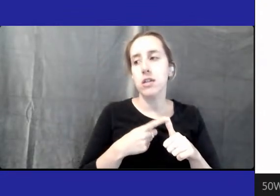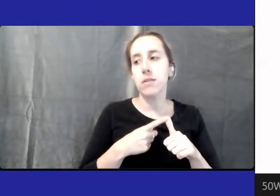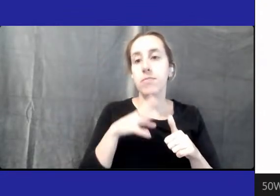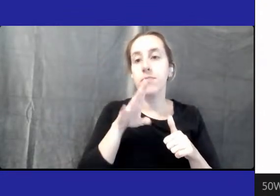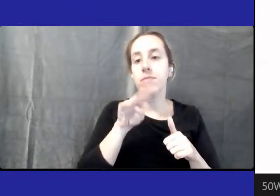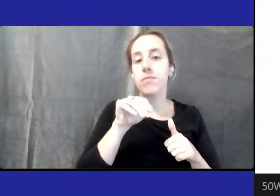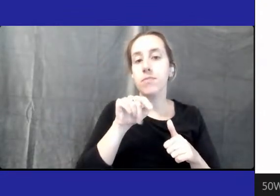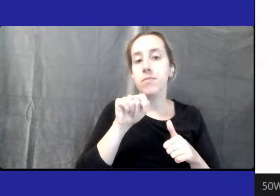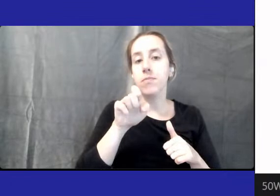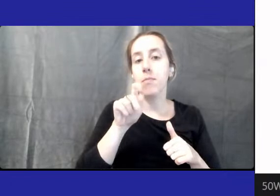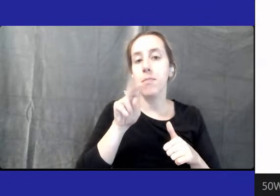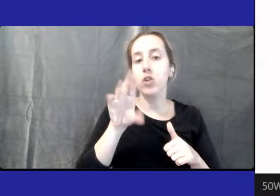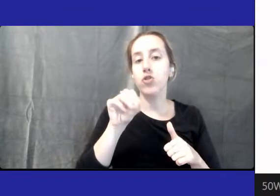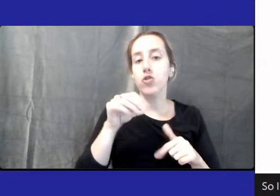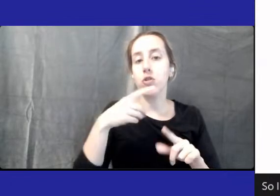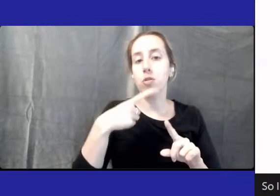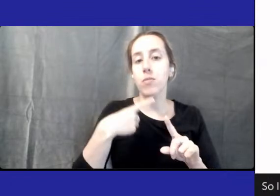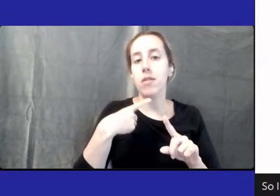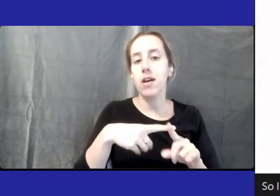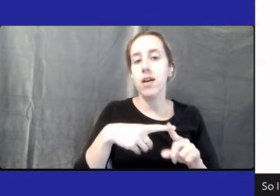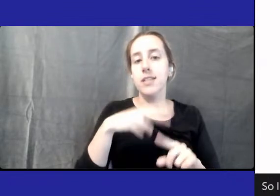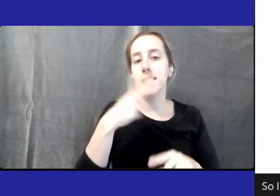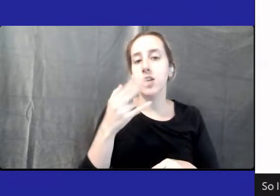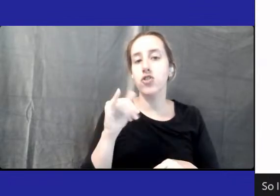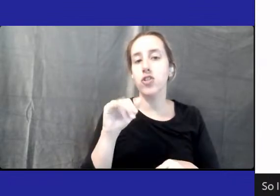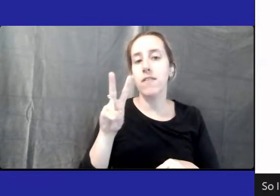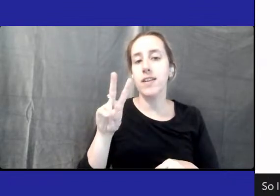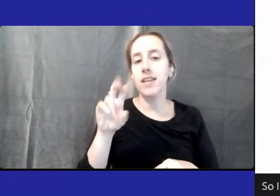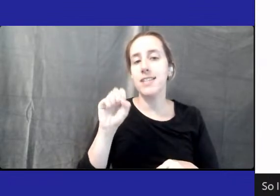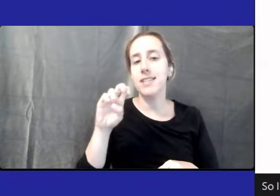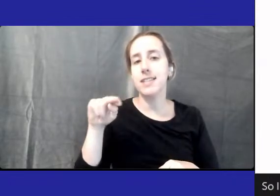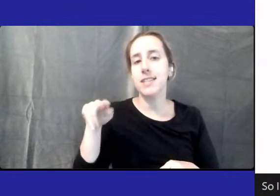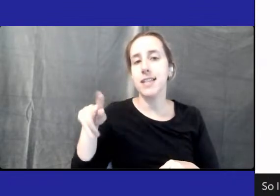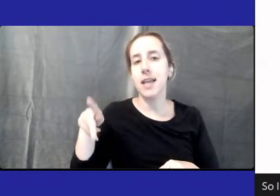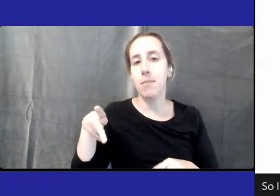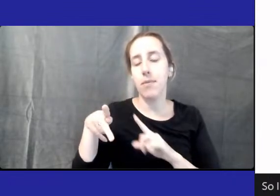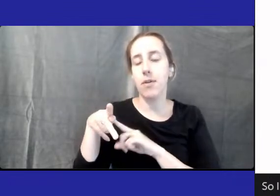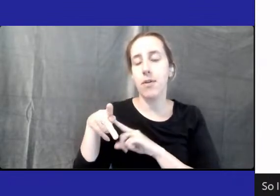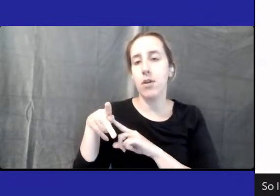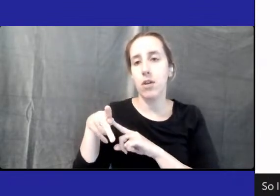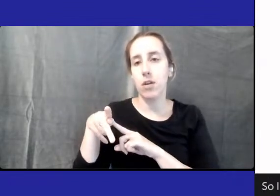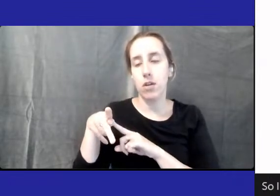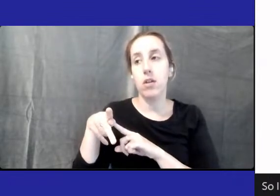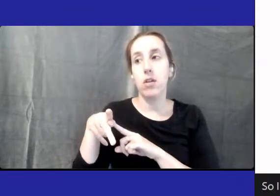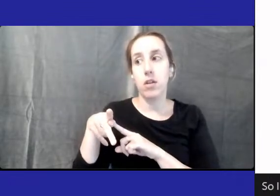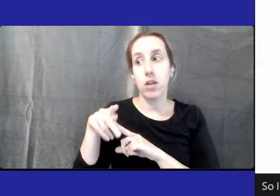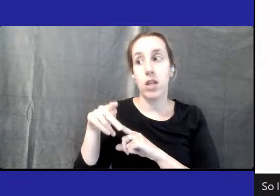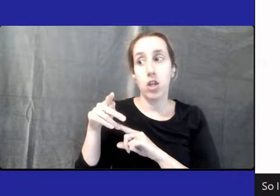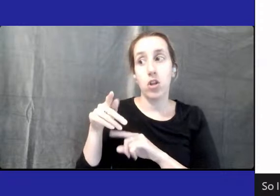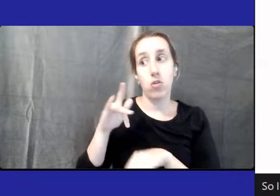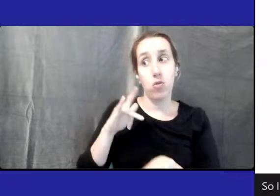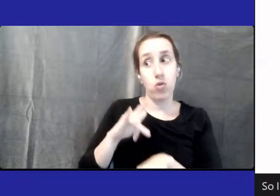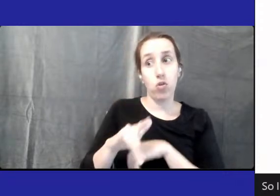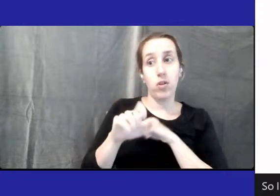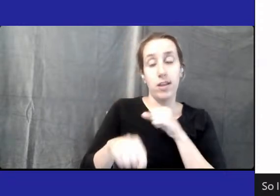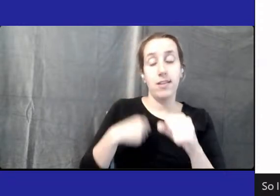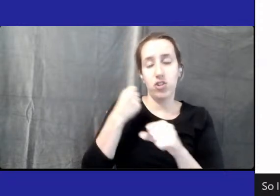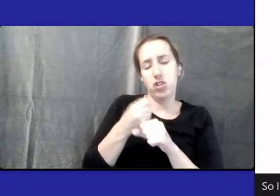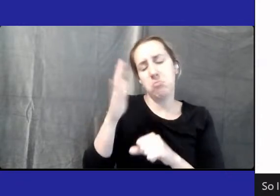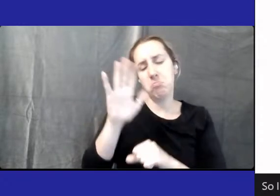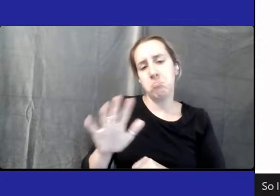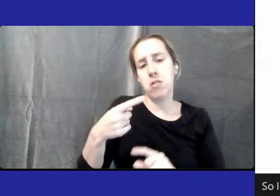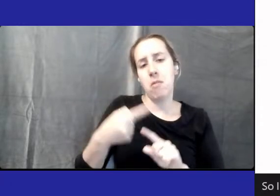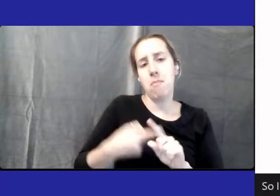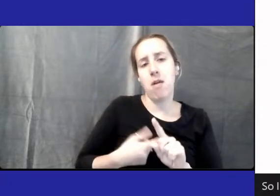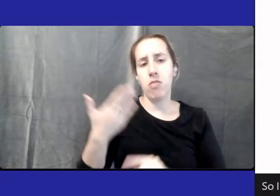SNP, term Partnership in Care, learned earlier this year, a month ago,